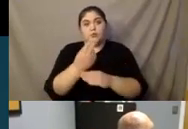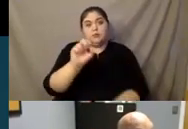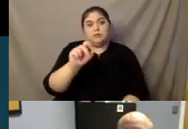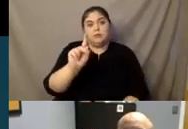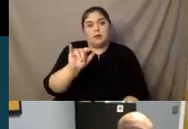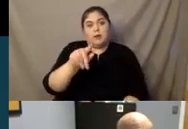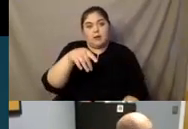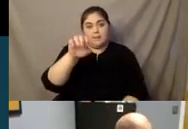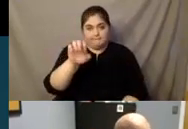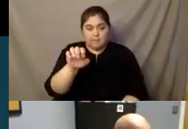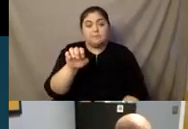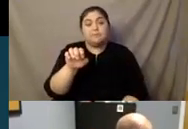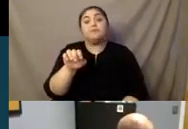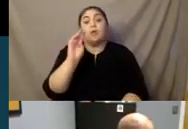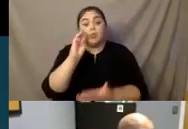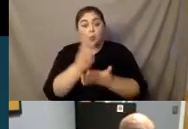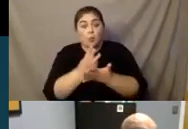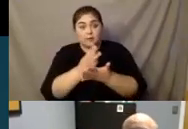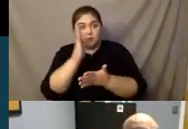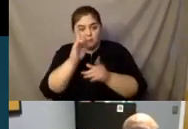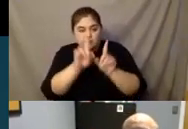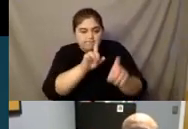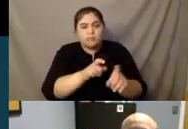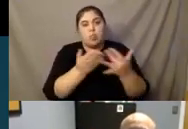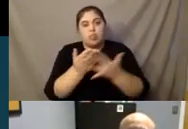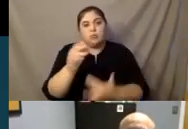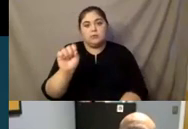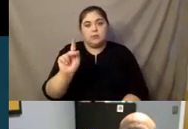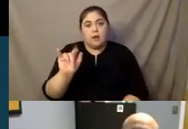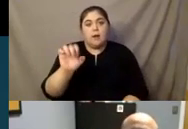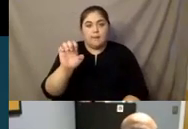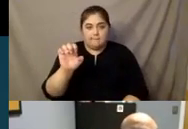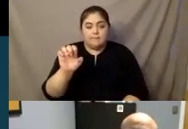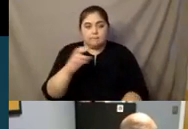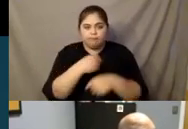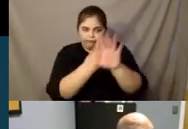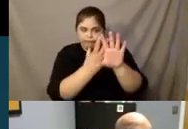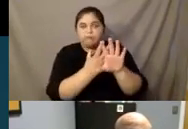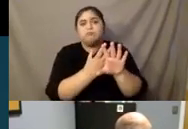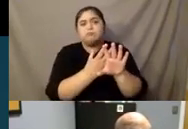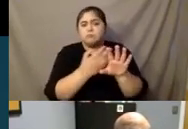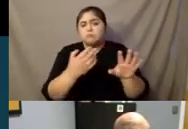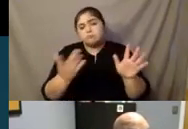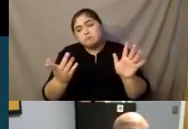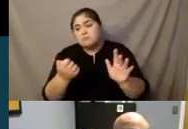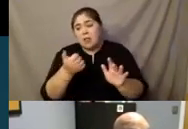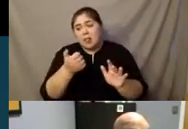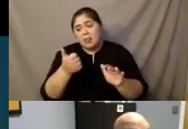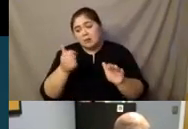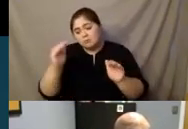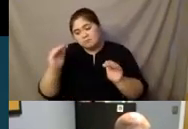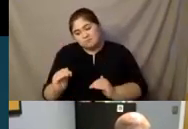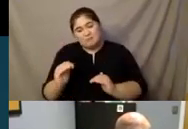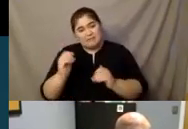on Skype, and the witness is questioned that way. So in a sense, it's a little less intimidating,